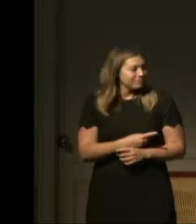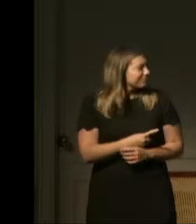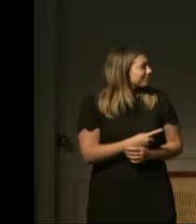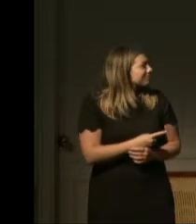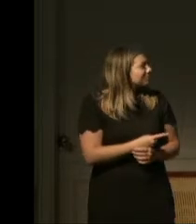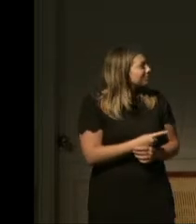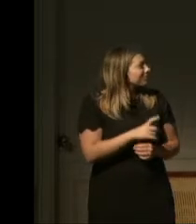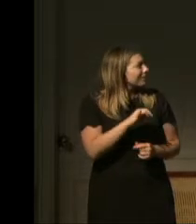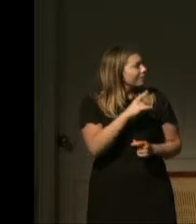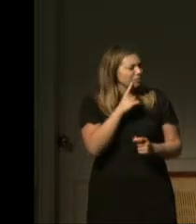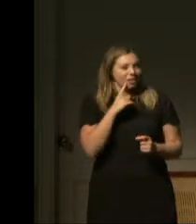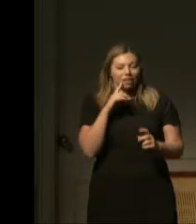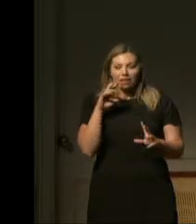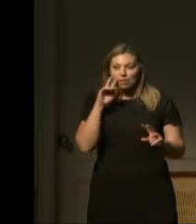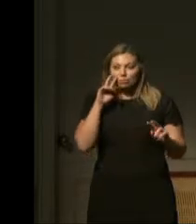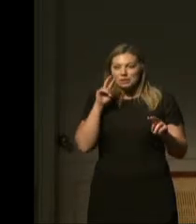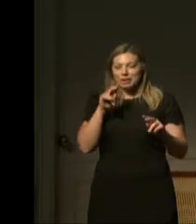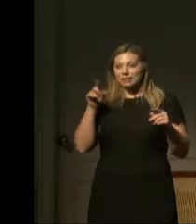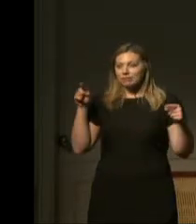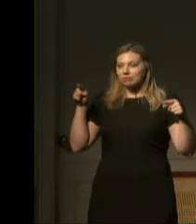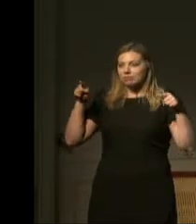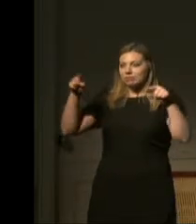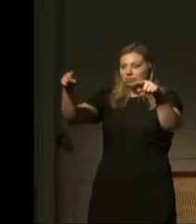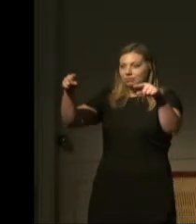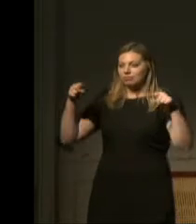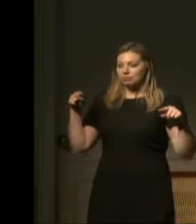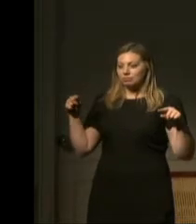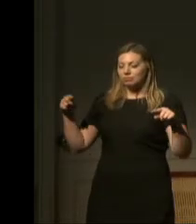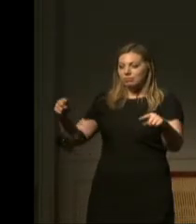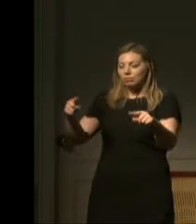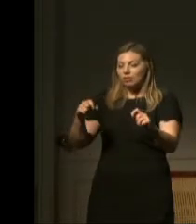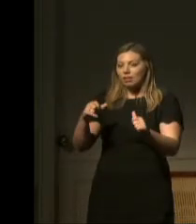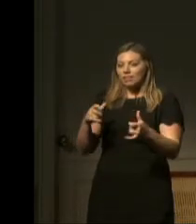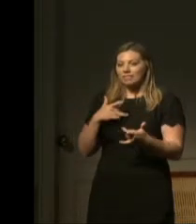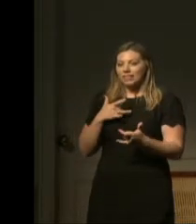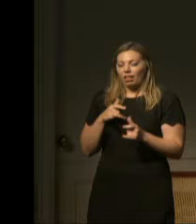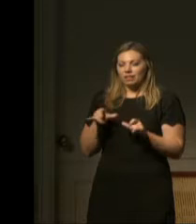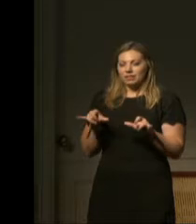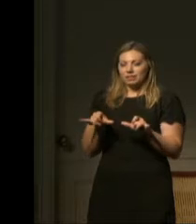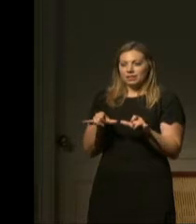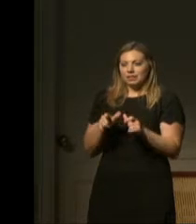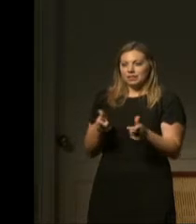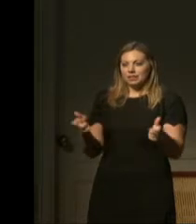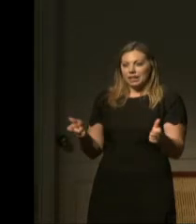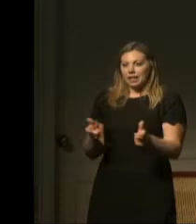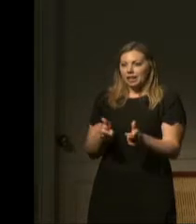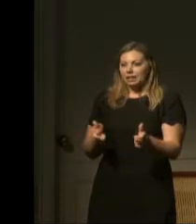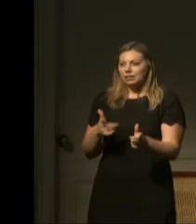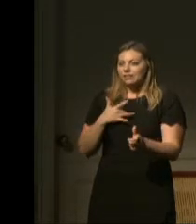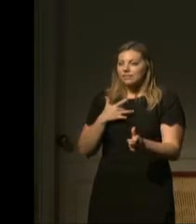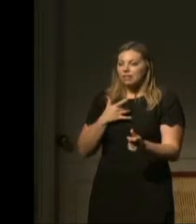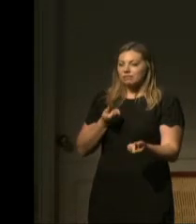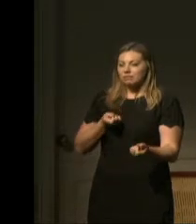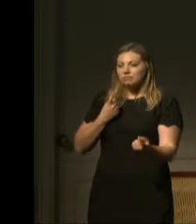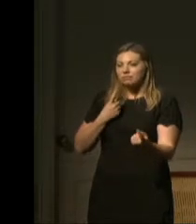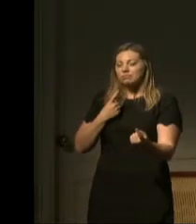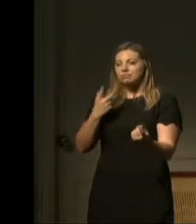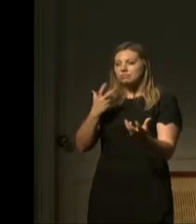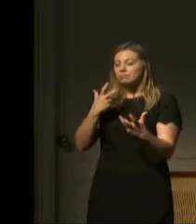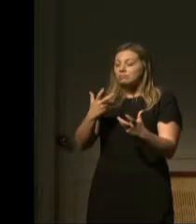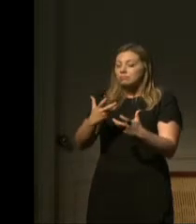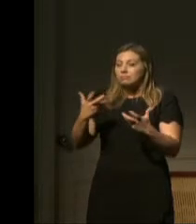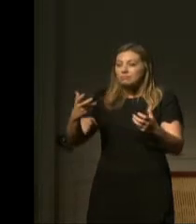rush of perspectival lines down the center gives a sense of scale. It gives a sense of